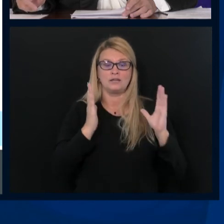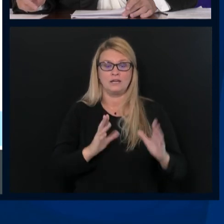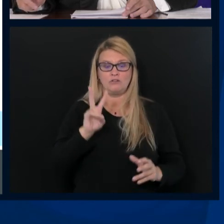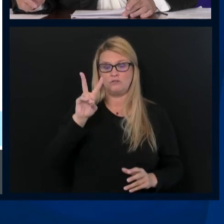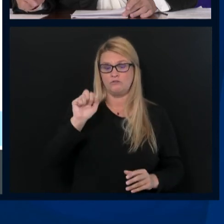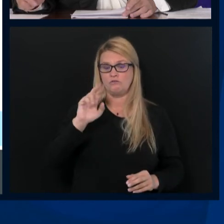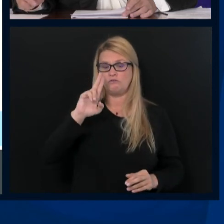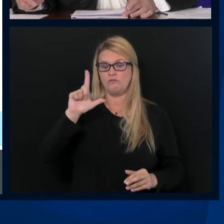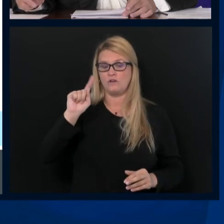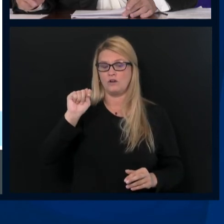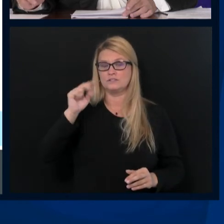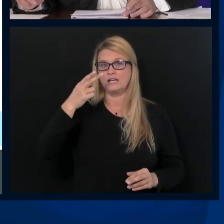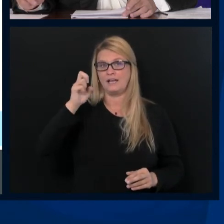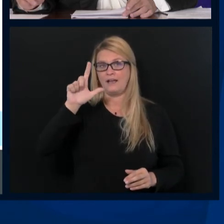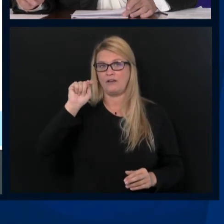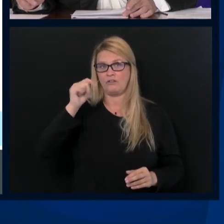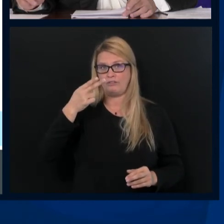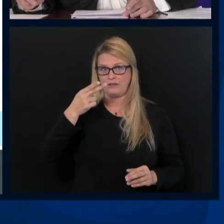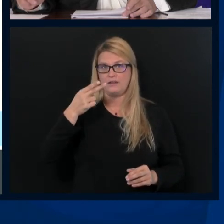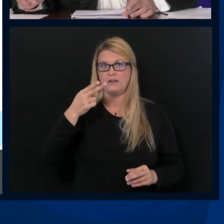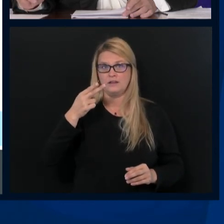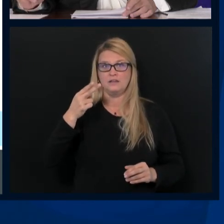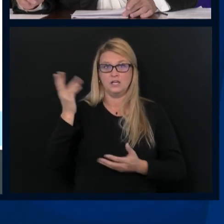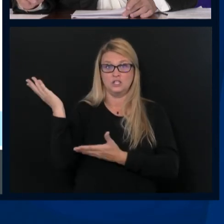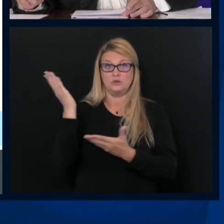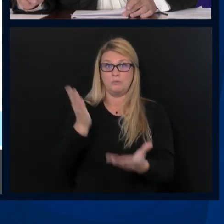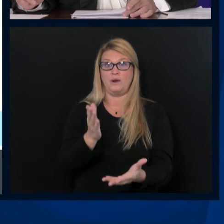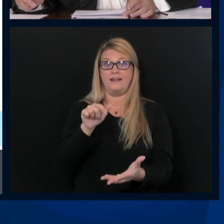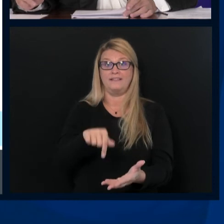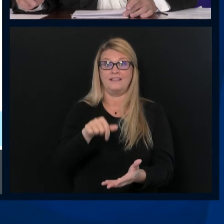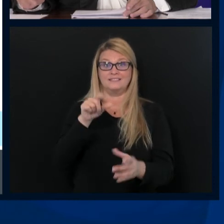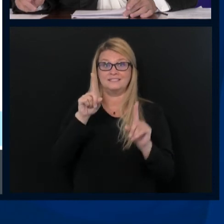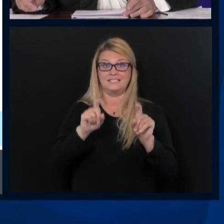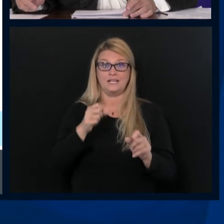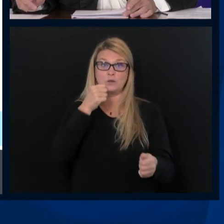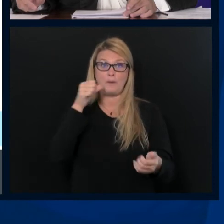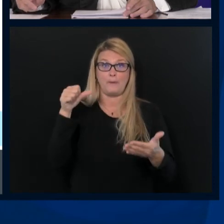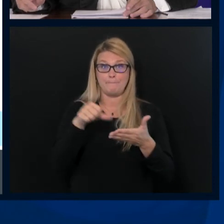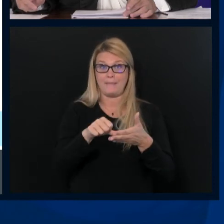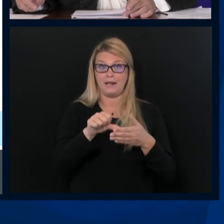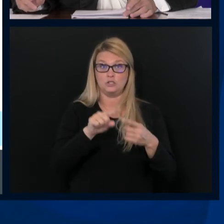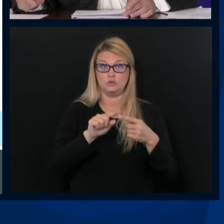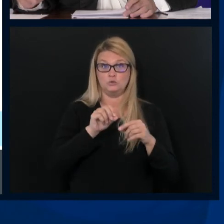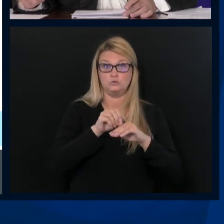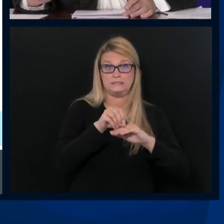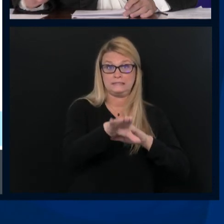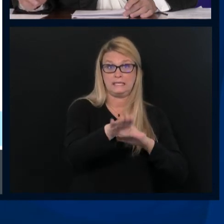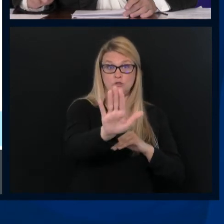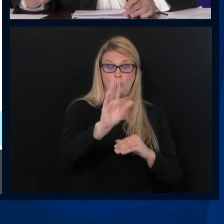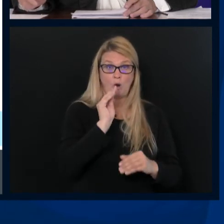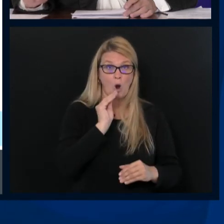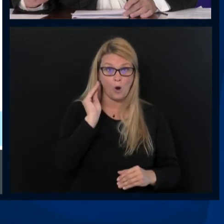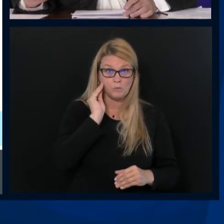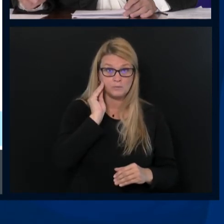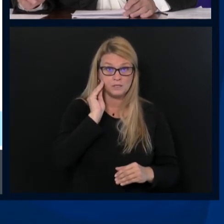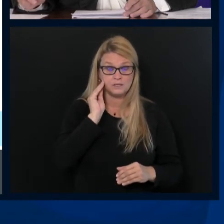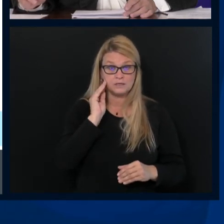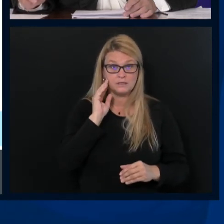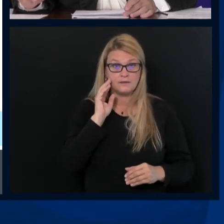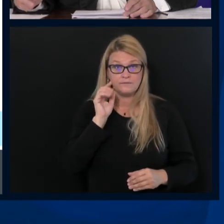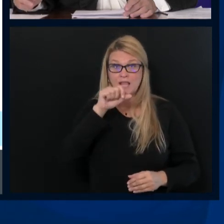Health to bring this convenient test that is mailed directly to your home. These are saliva-based